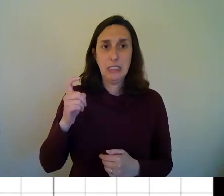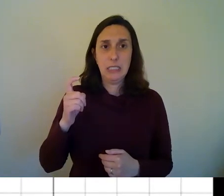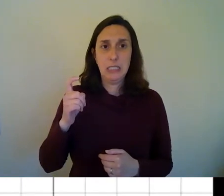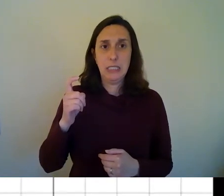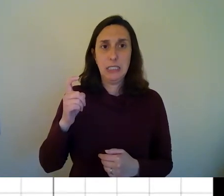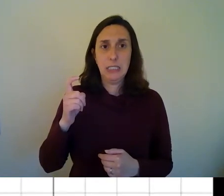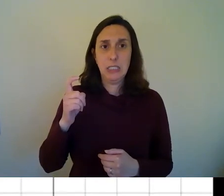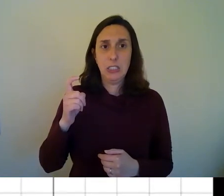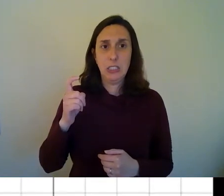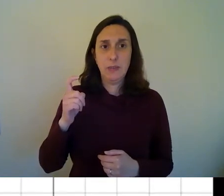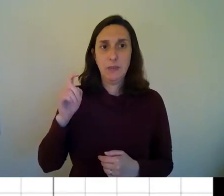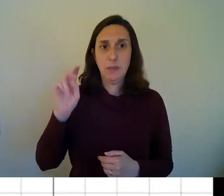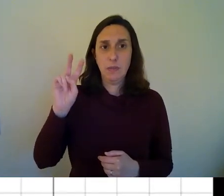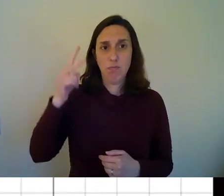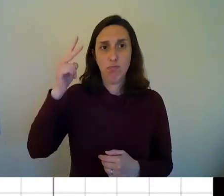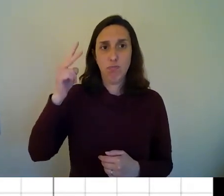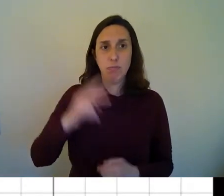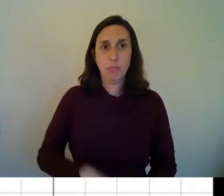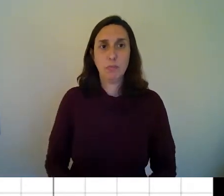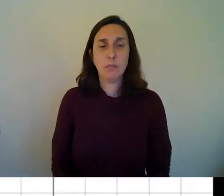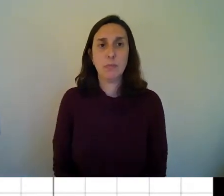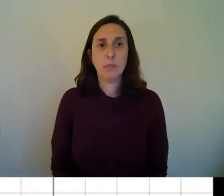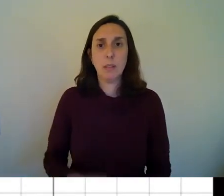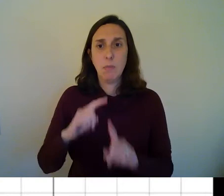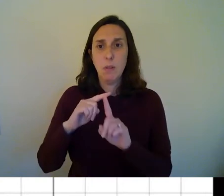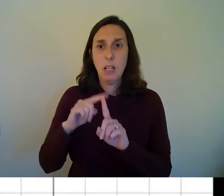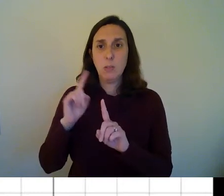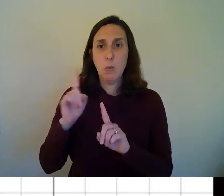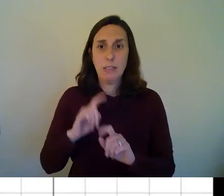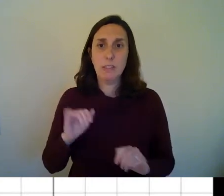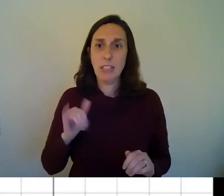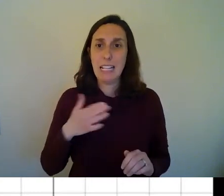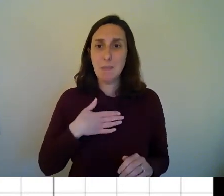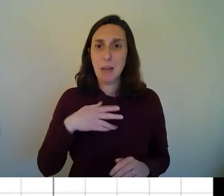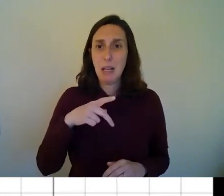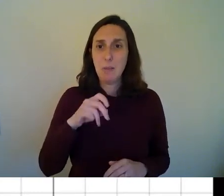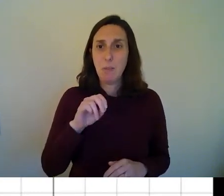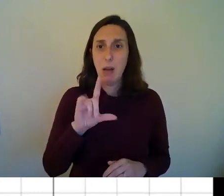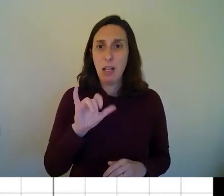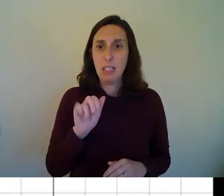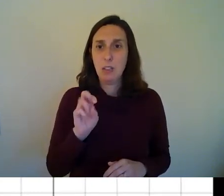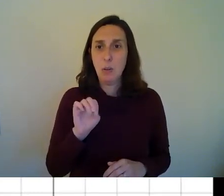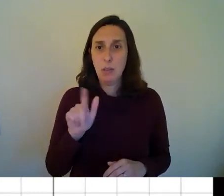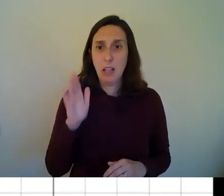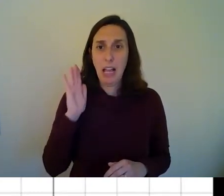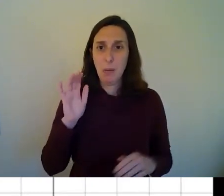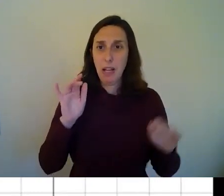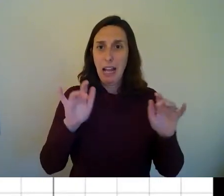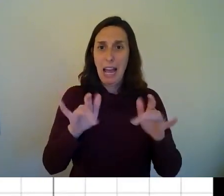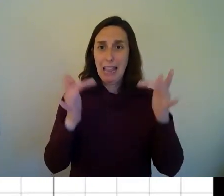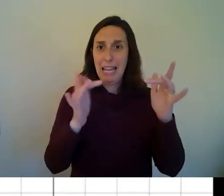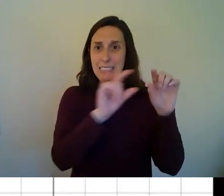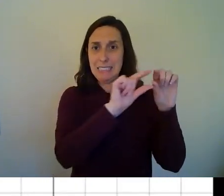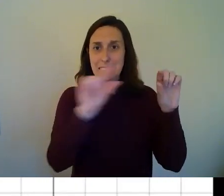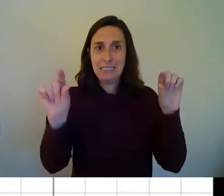2, use the arrow to get off of that, plus 1. And so there's my polynomial. I'll highlight all of that and then hit my